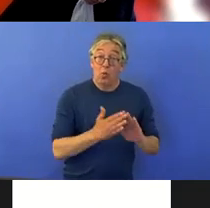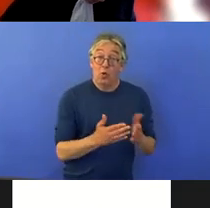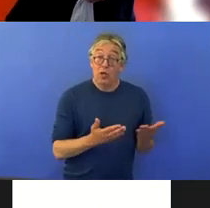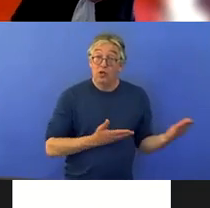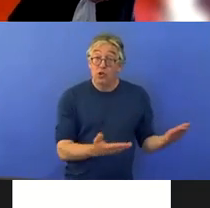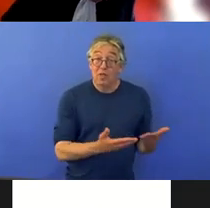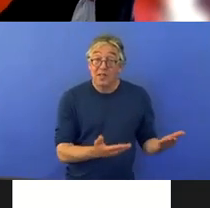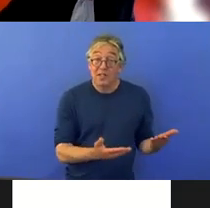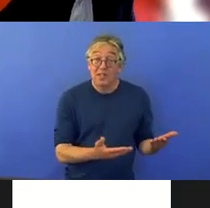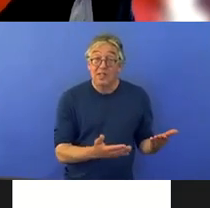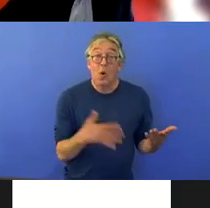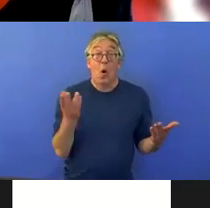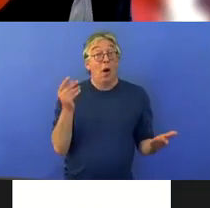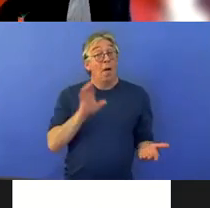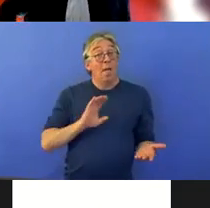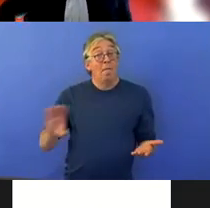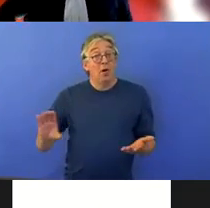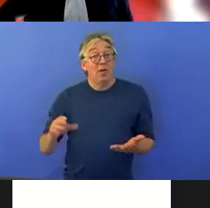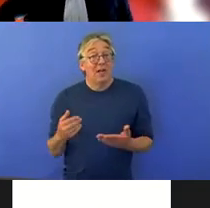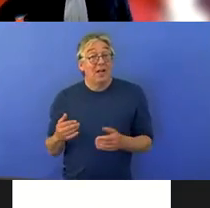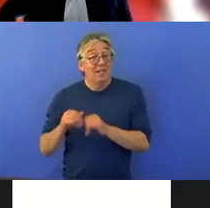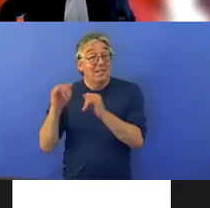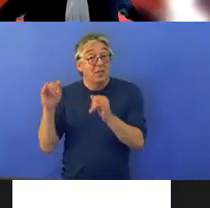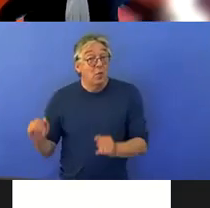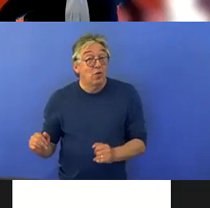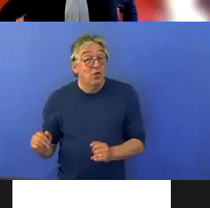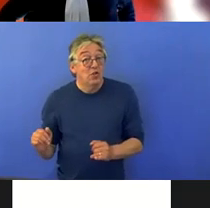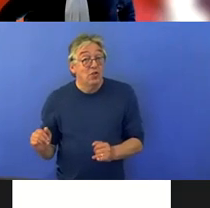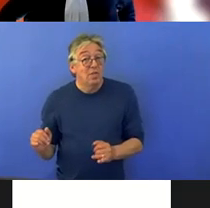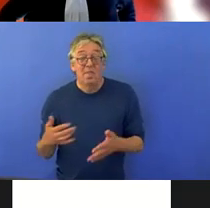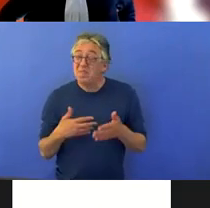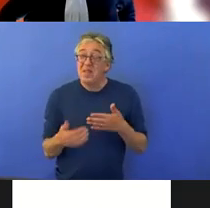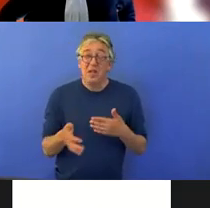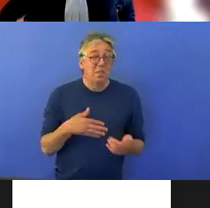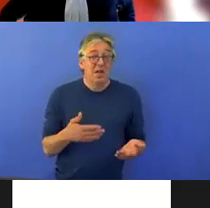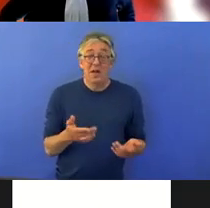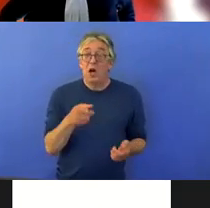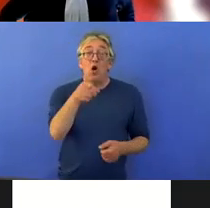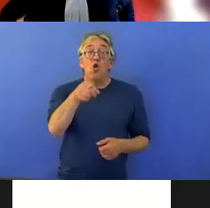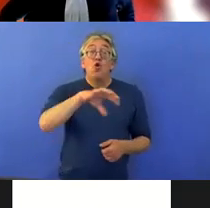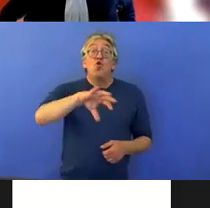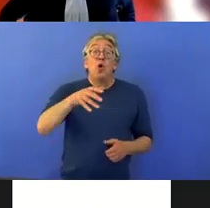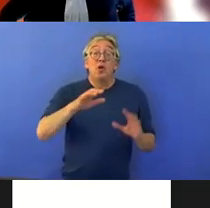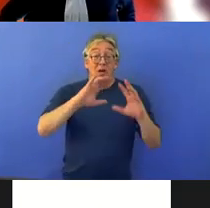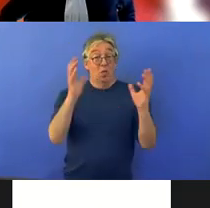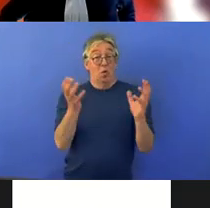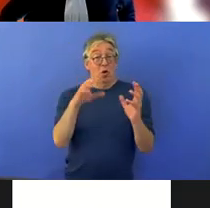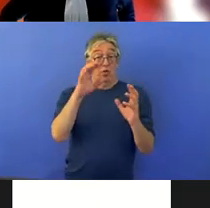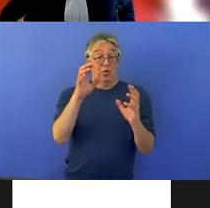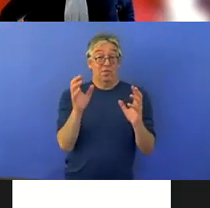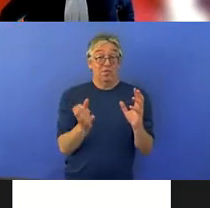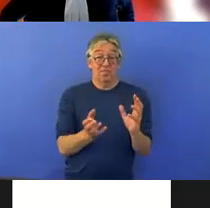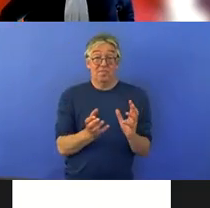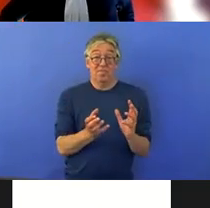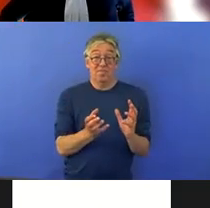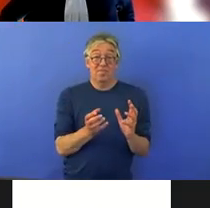living in and whether we're getting support from external organizations for loans or grants to our governments, we need to make